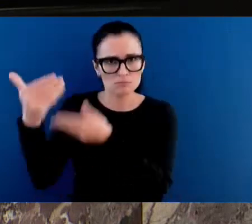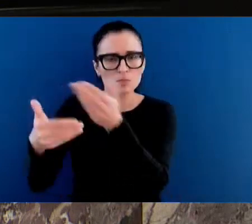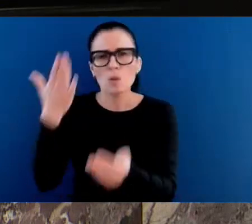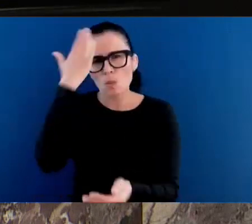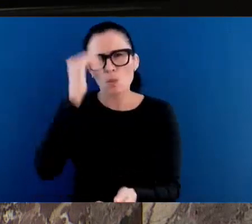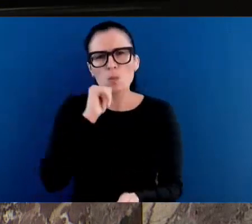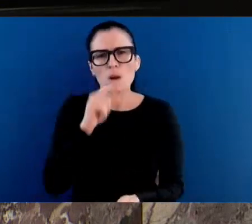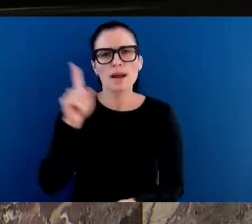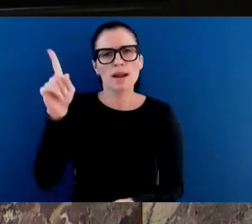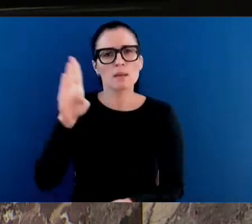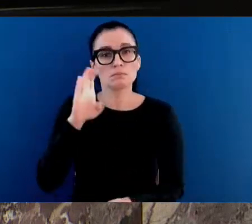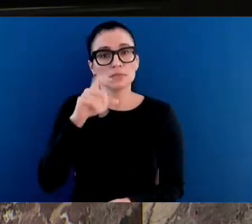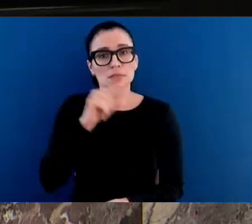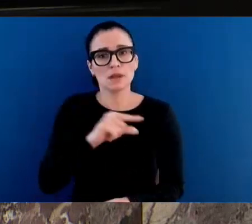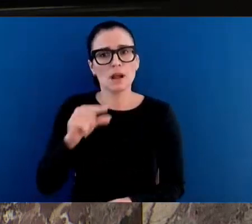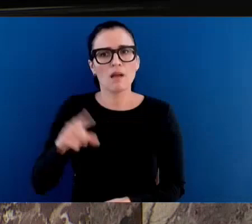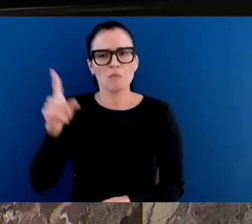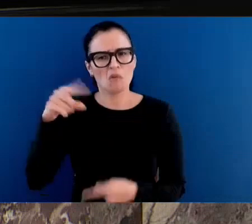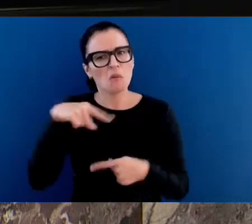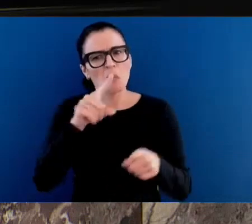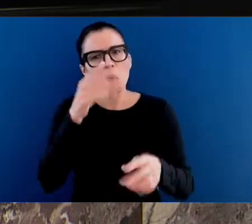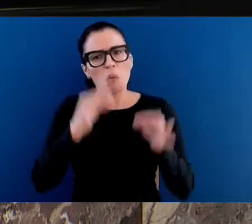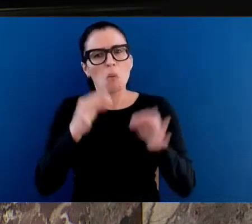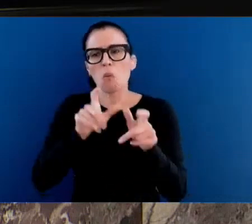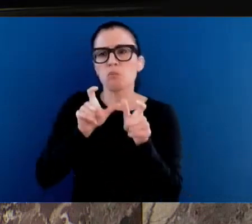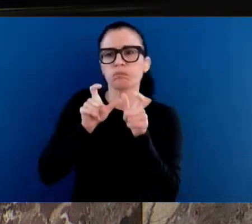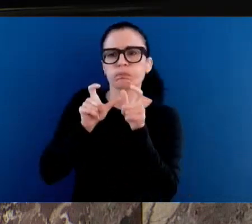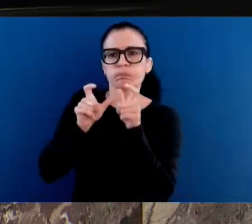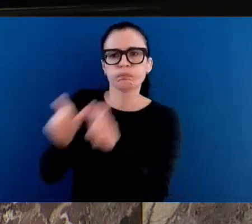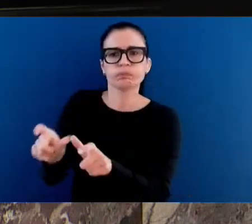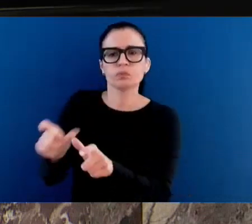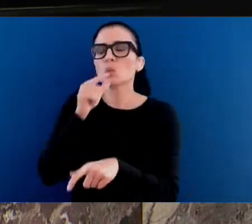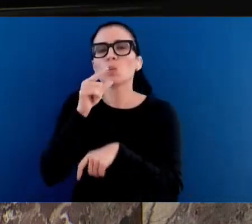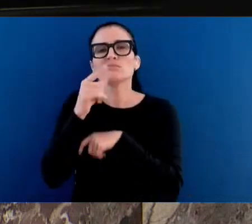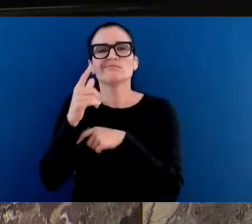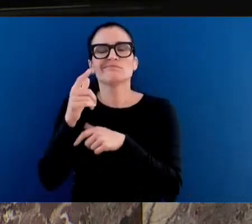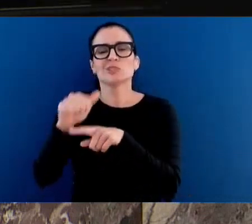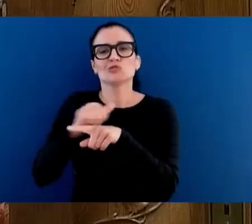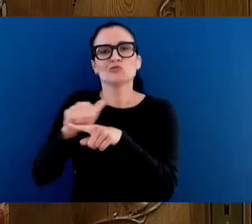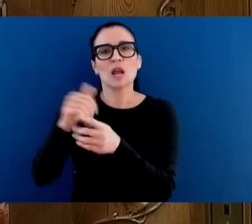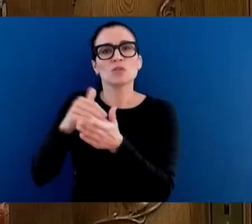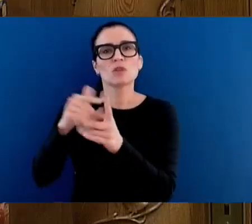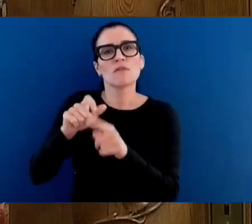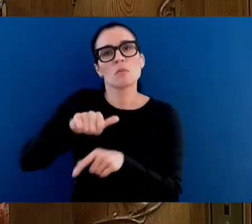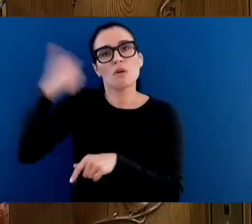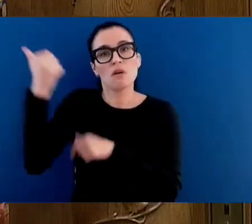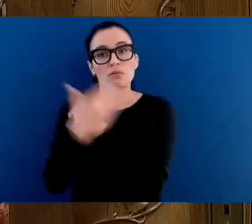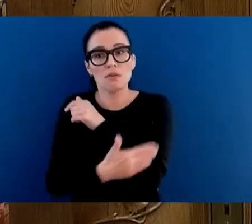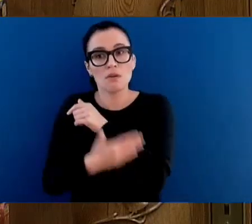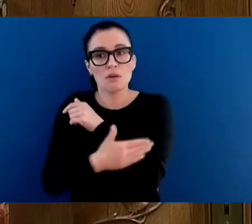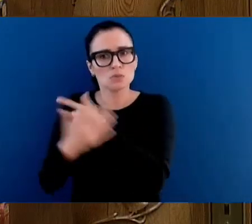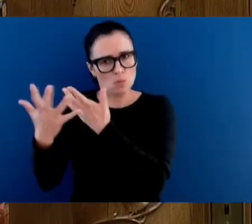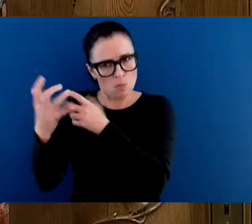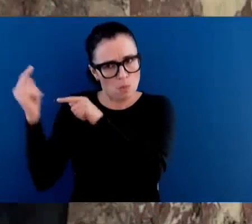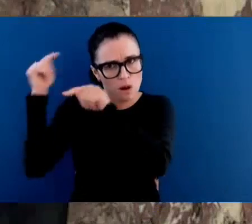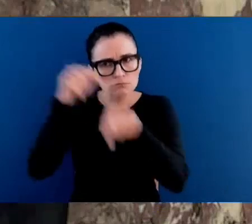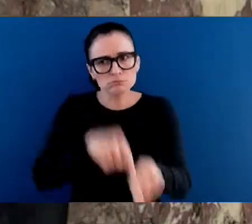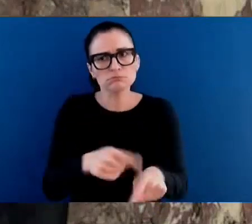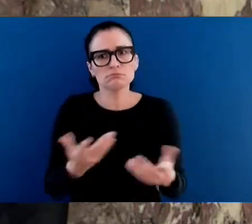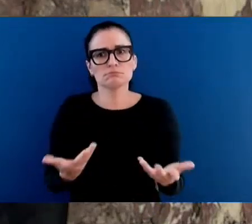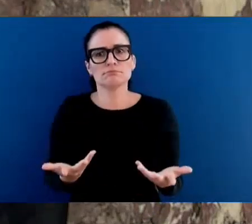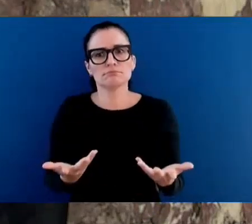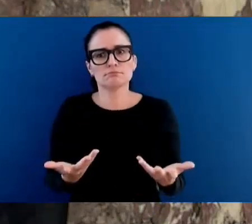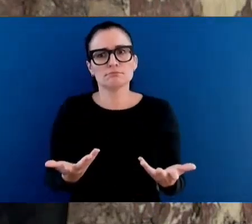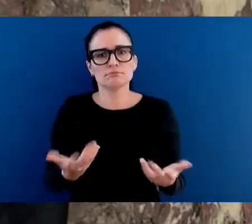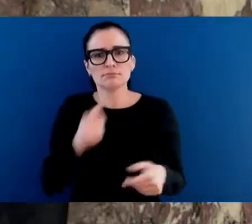foreign-trained doctors to having access to residency spaces at UBC? Minister of Health. Honourable Speaker, what